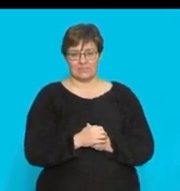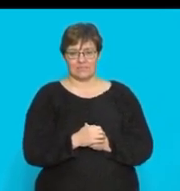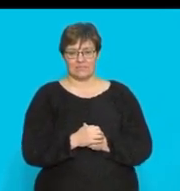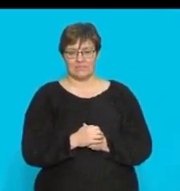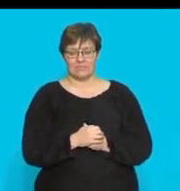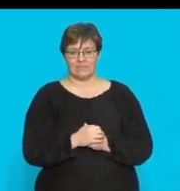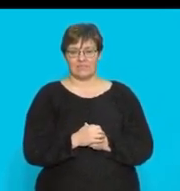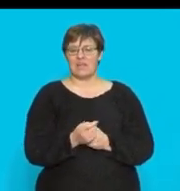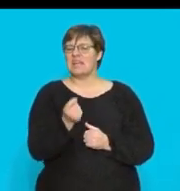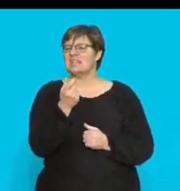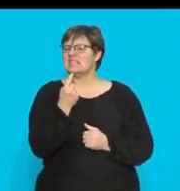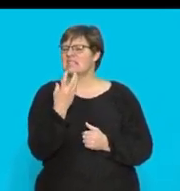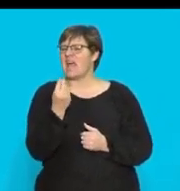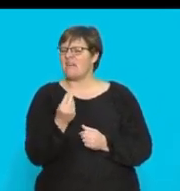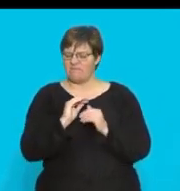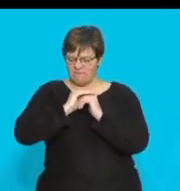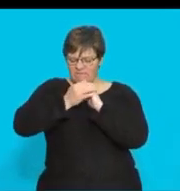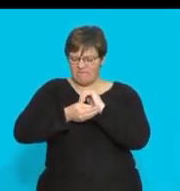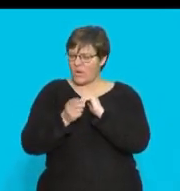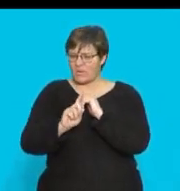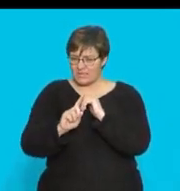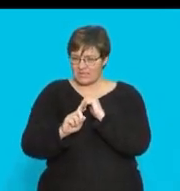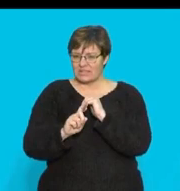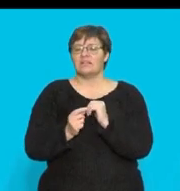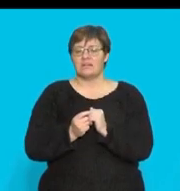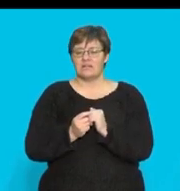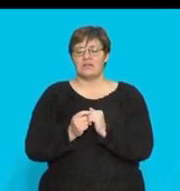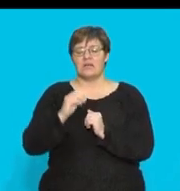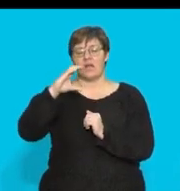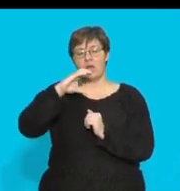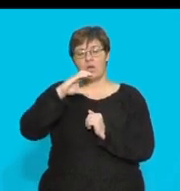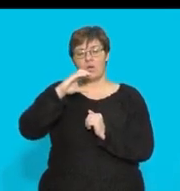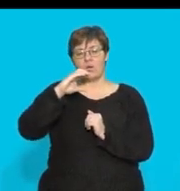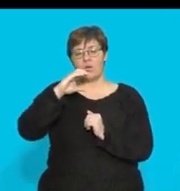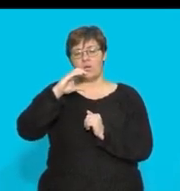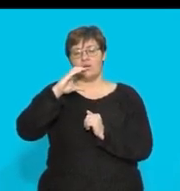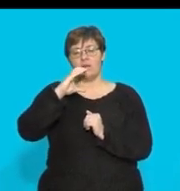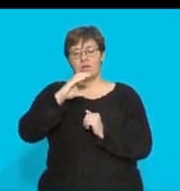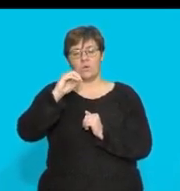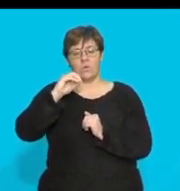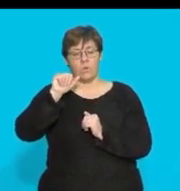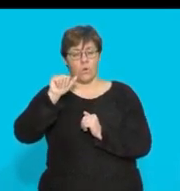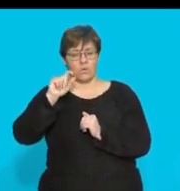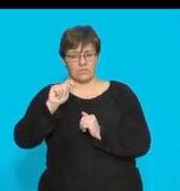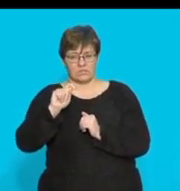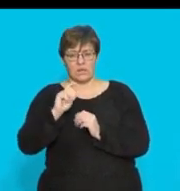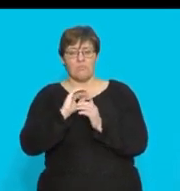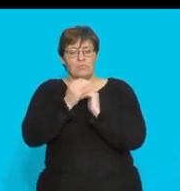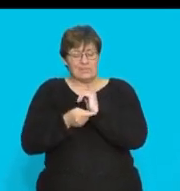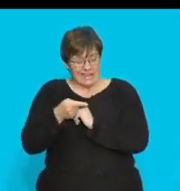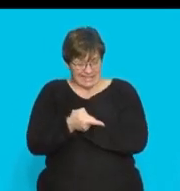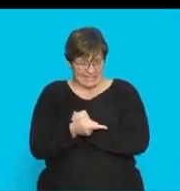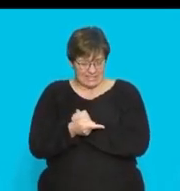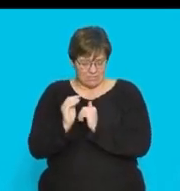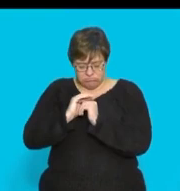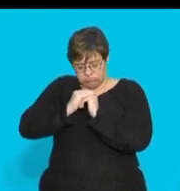I say. What does the seed have around it? It has a seed coat. that can protect it. And